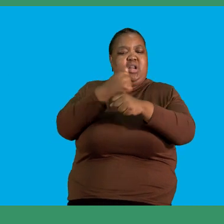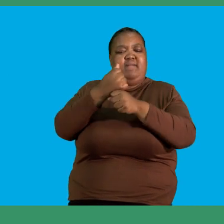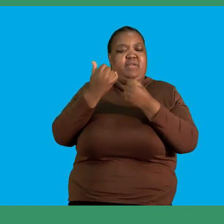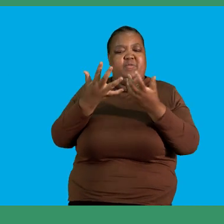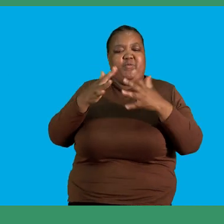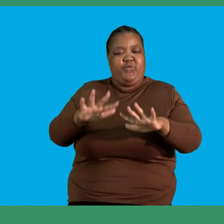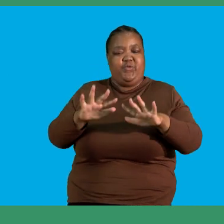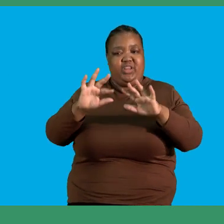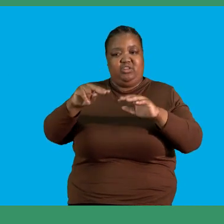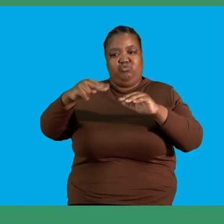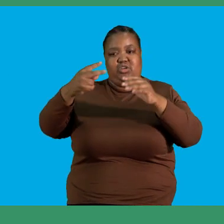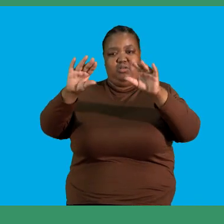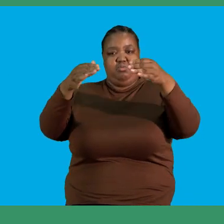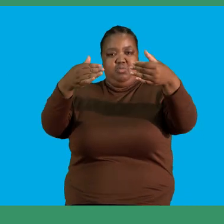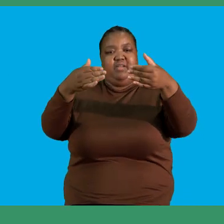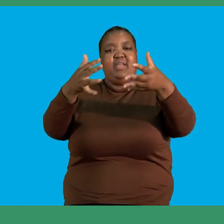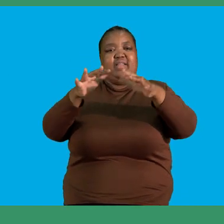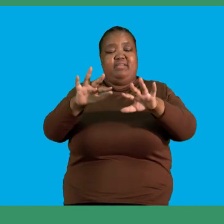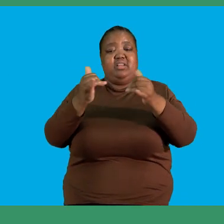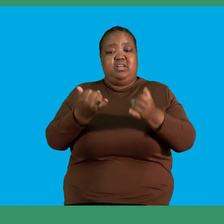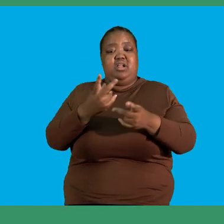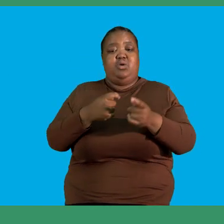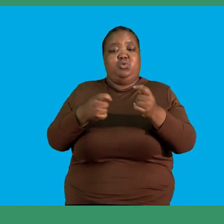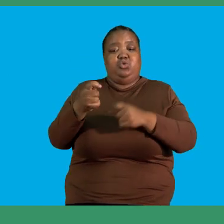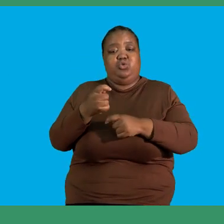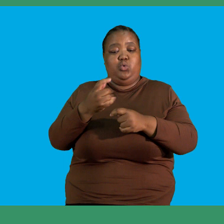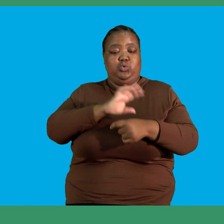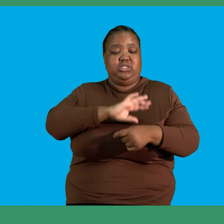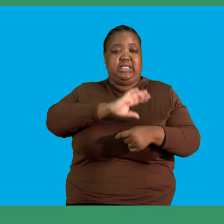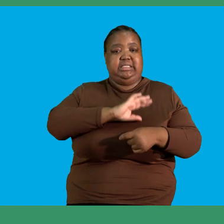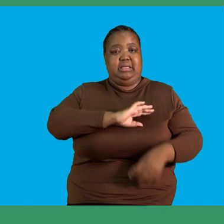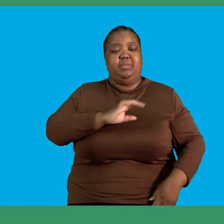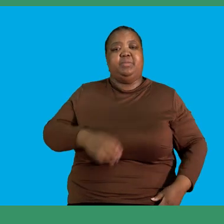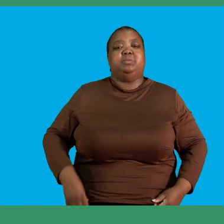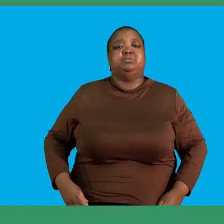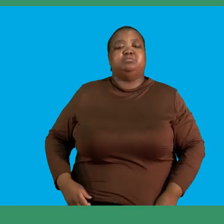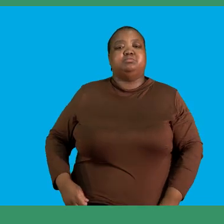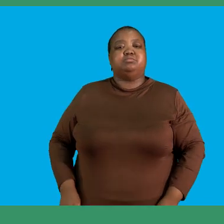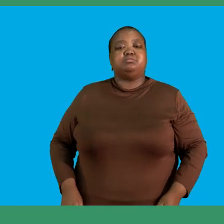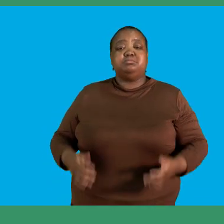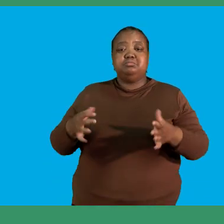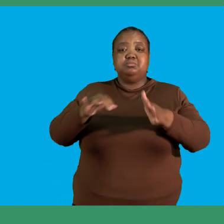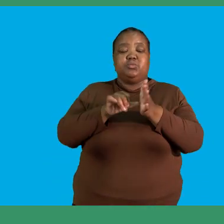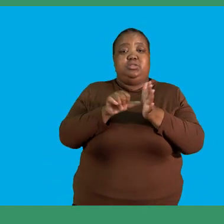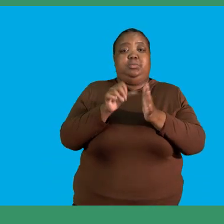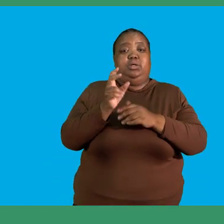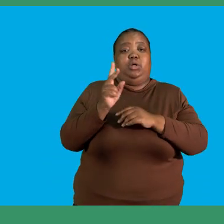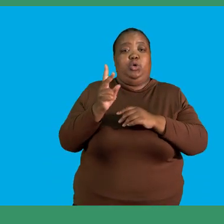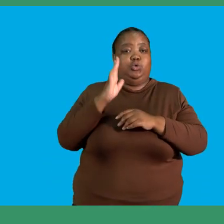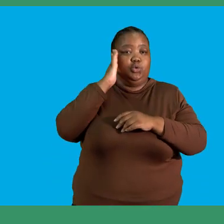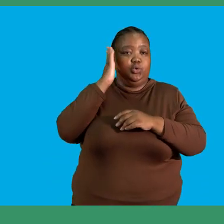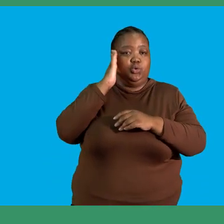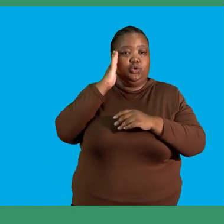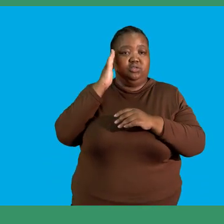already finished in the secondary sector that are now being sold to customers. Then you must be able